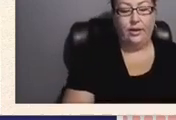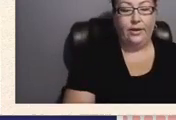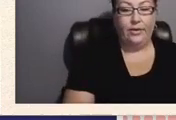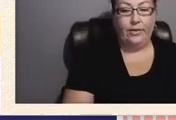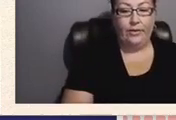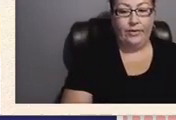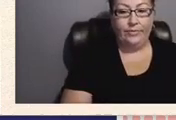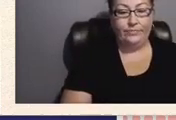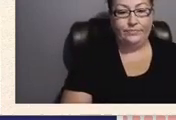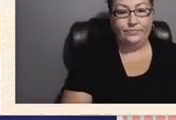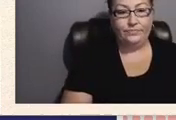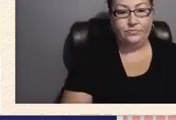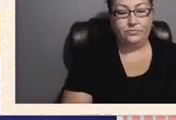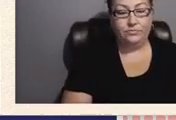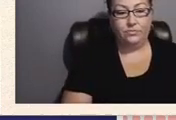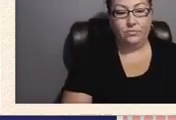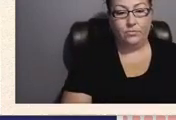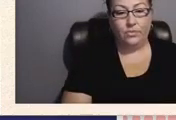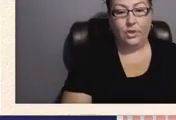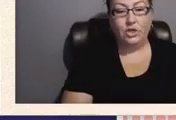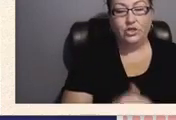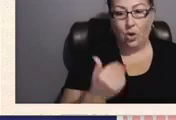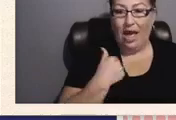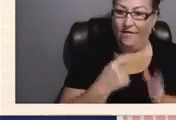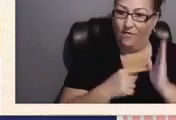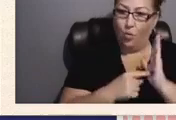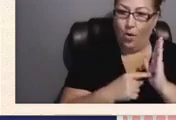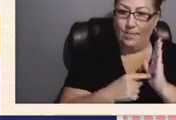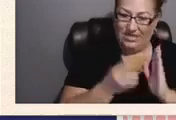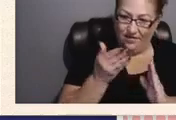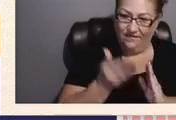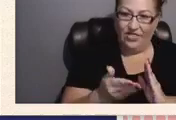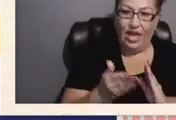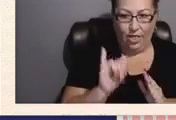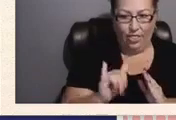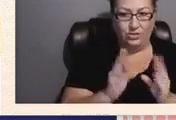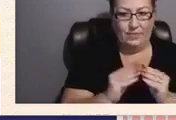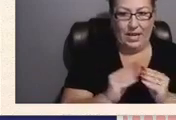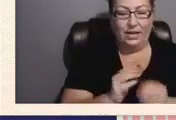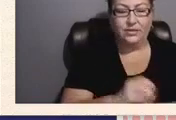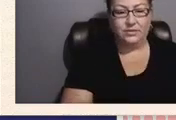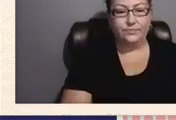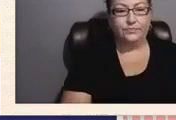agency. So have a representative at those meetings.